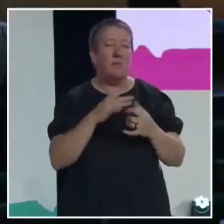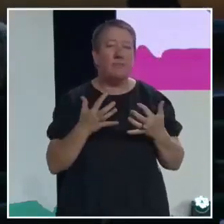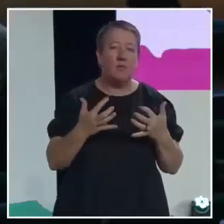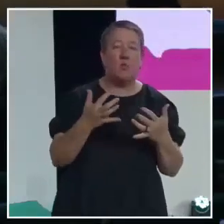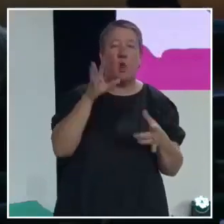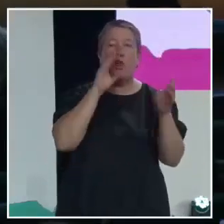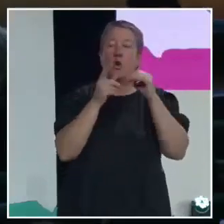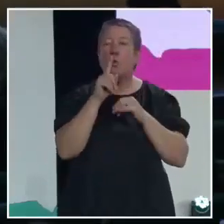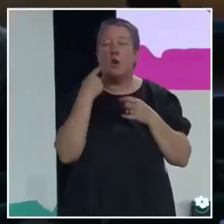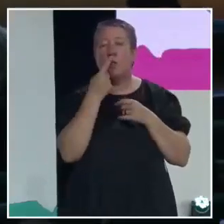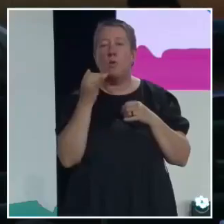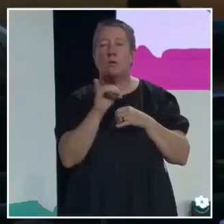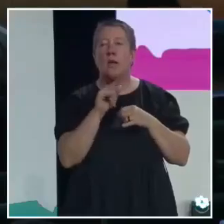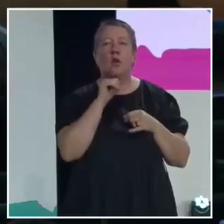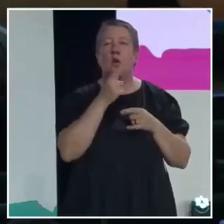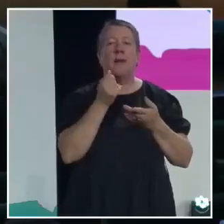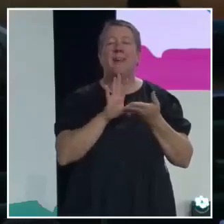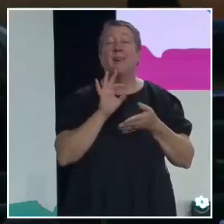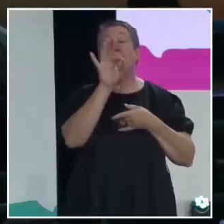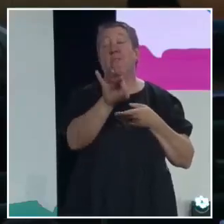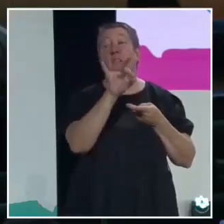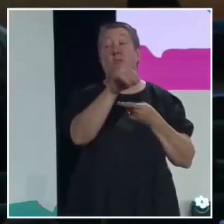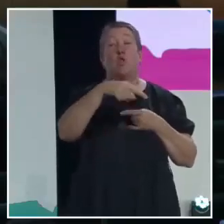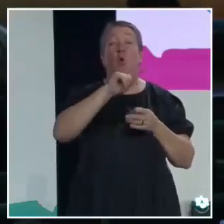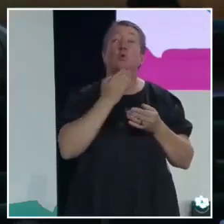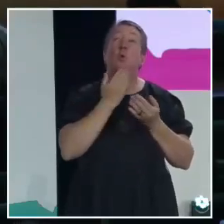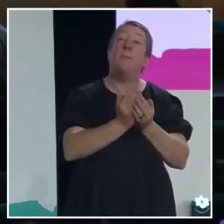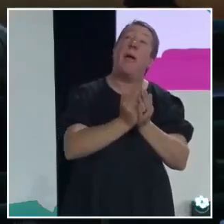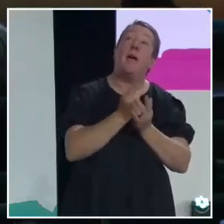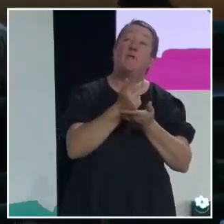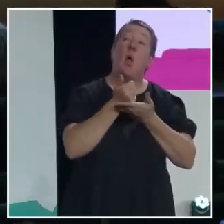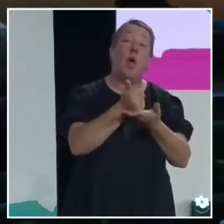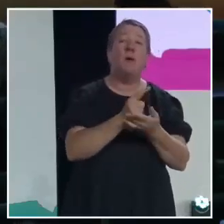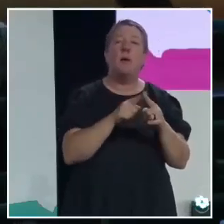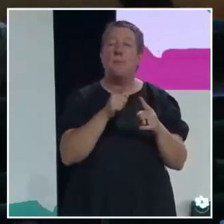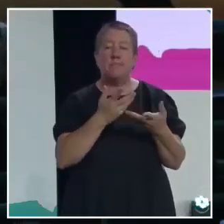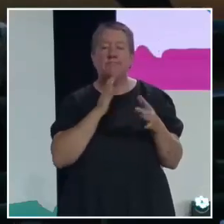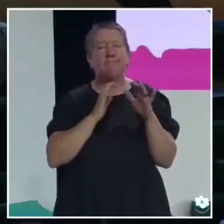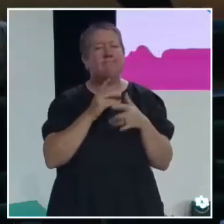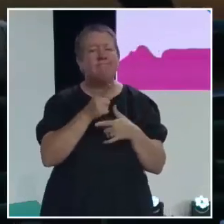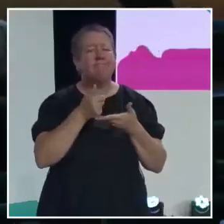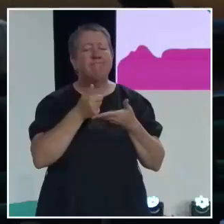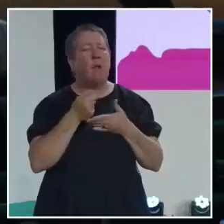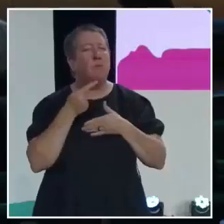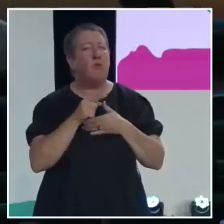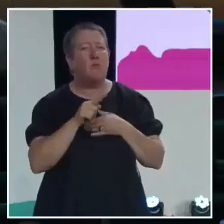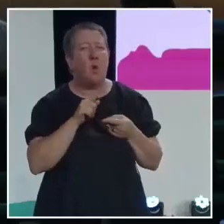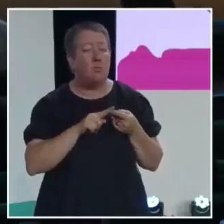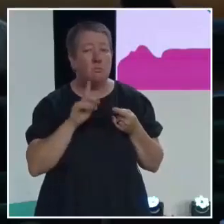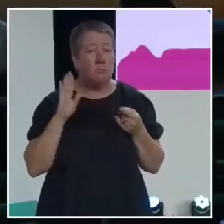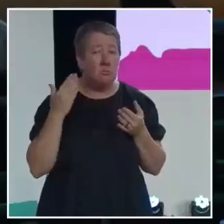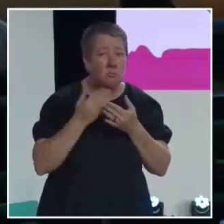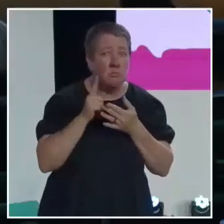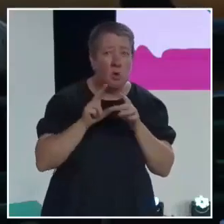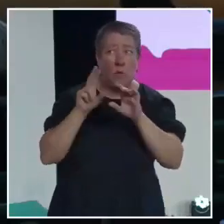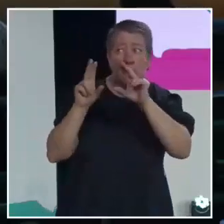to actually not just give out money to those who are begging for help, but to create a conversation. Why do you need help? Have you been investing?